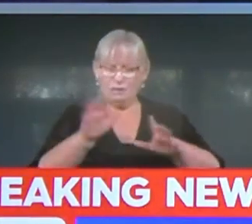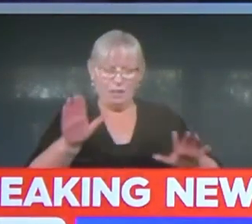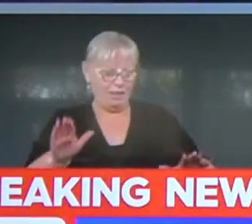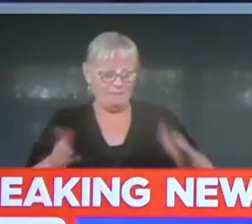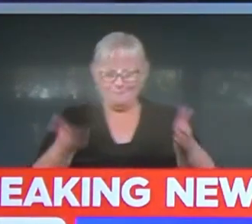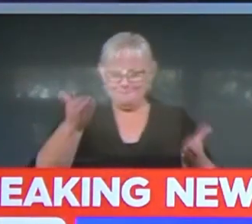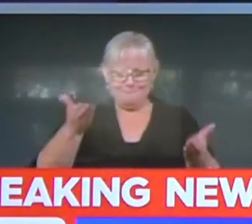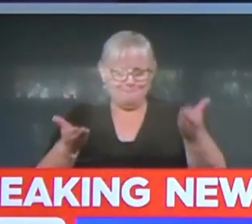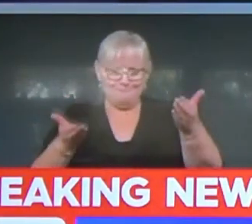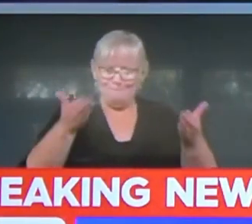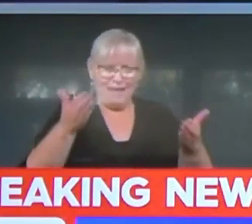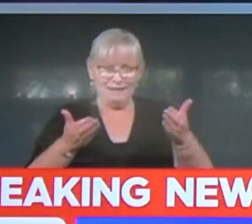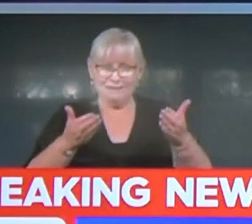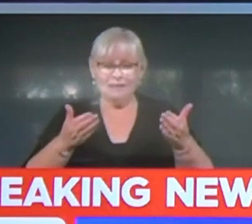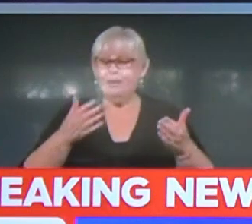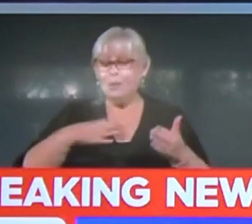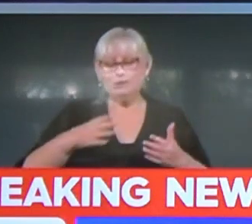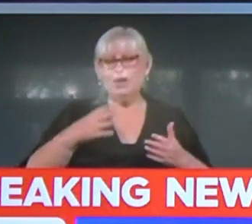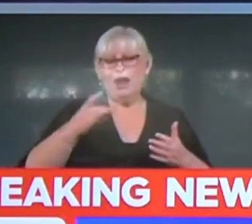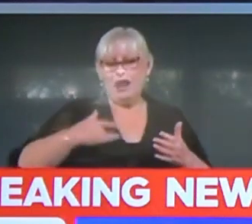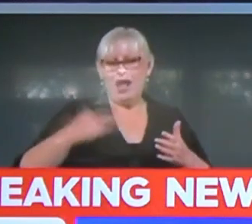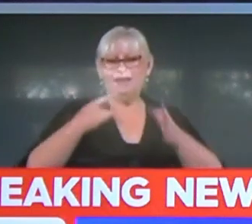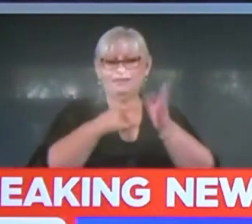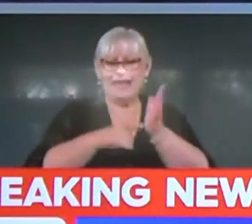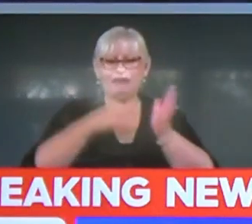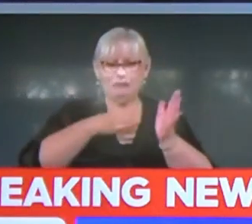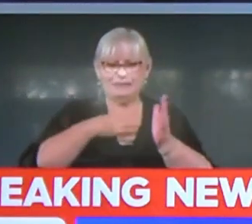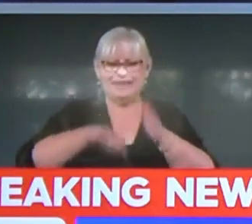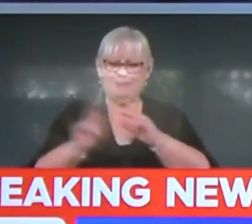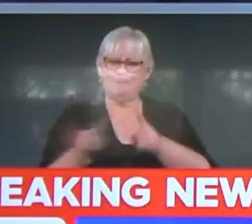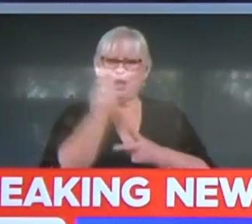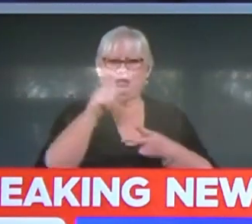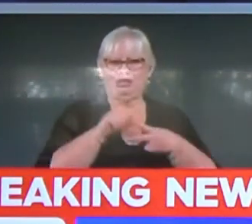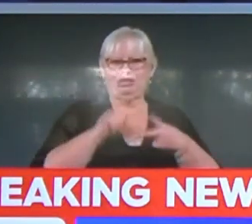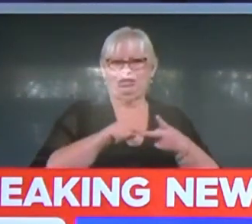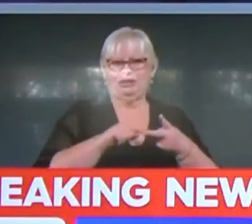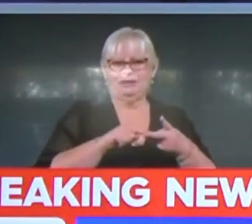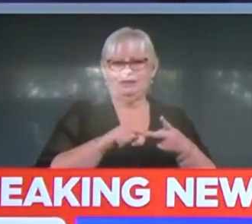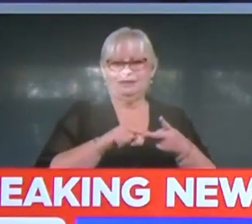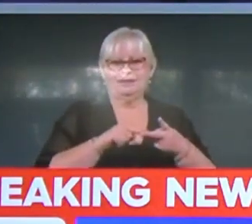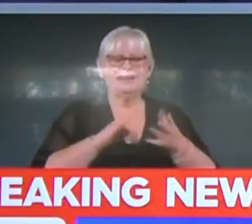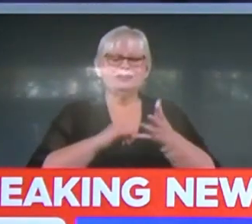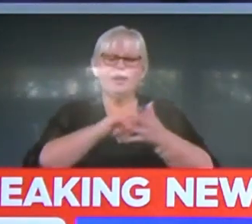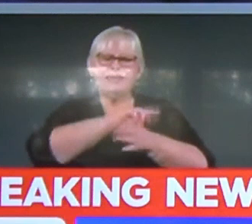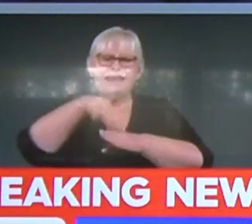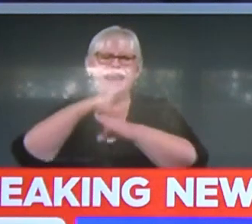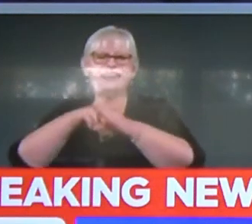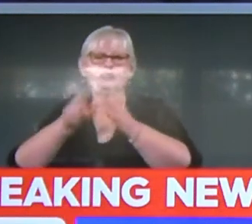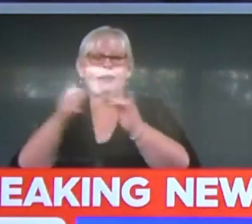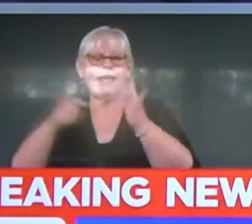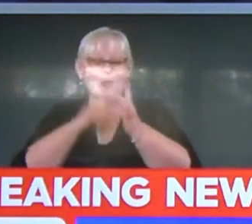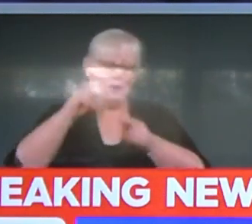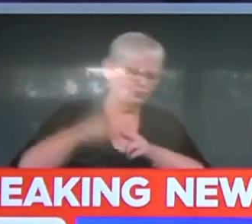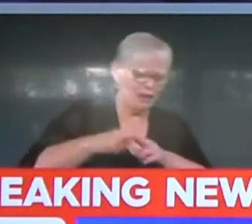to balance those two. Lives are at risk in both cases. And so the National Cabinet won't just